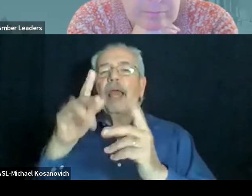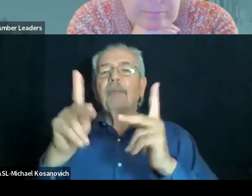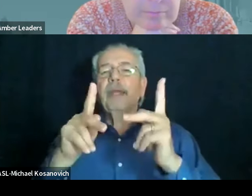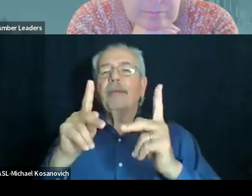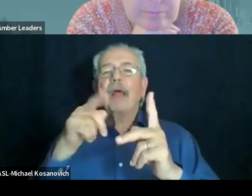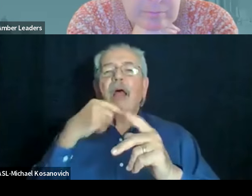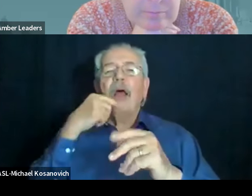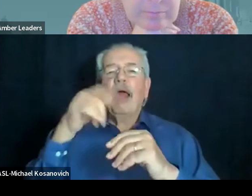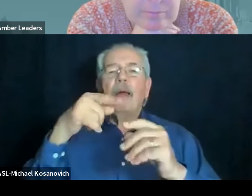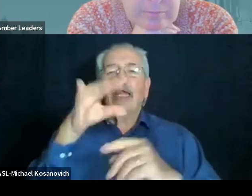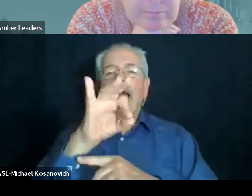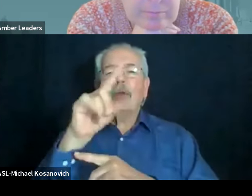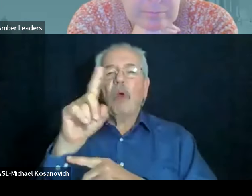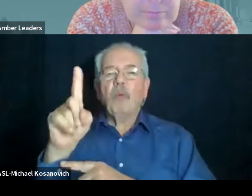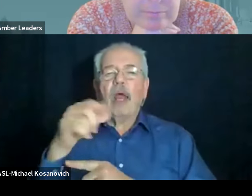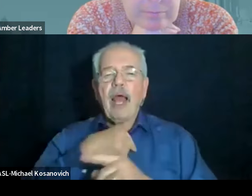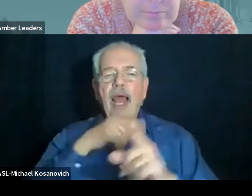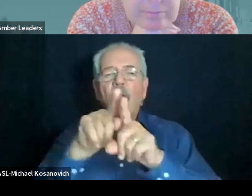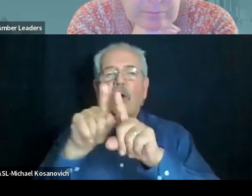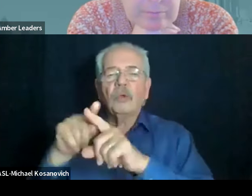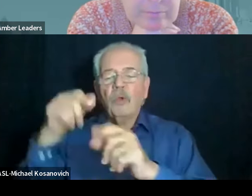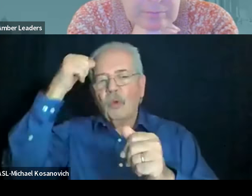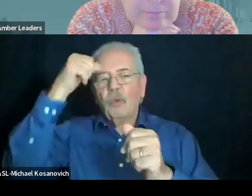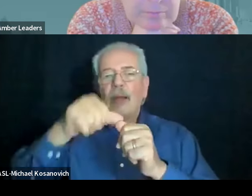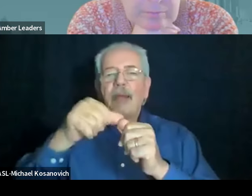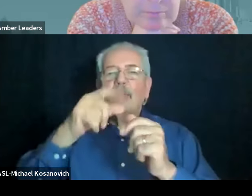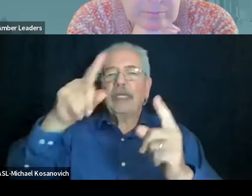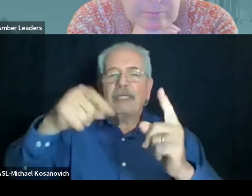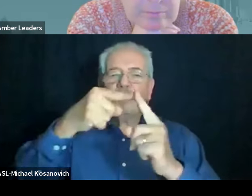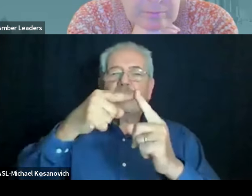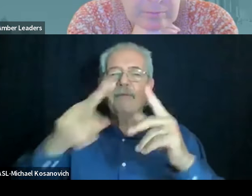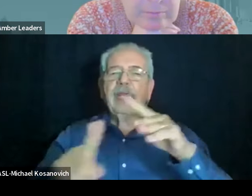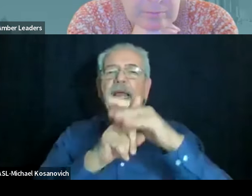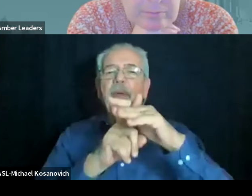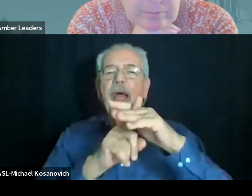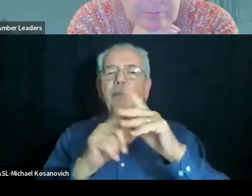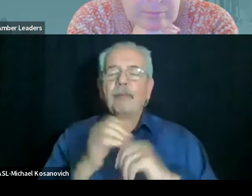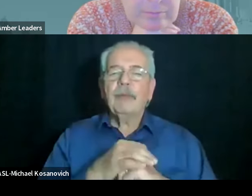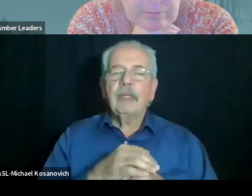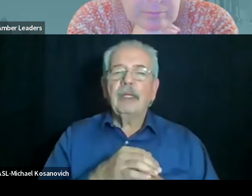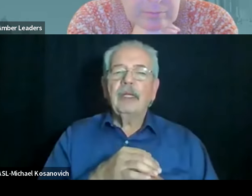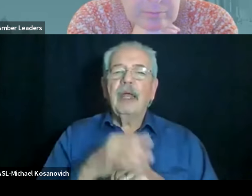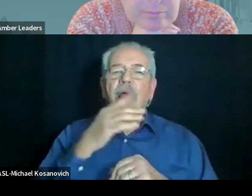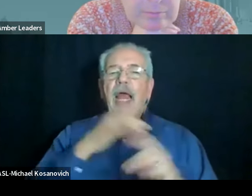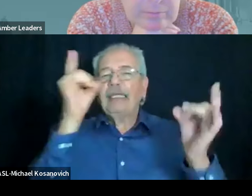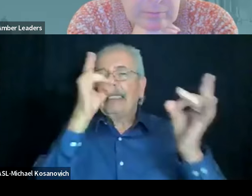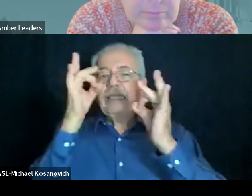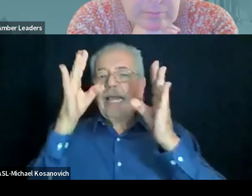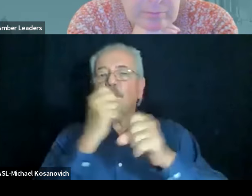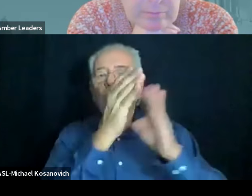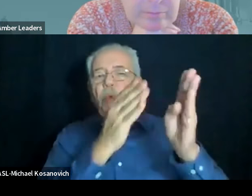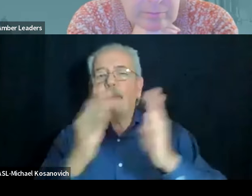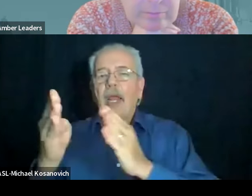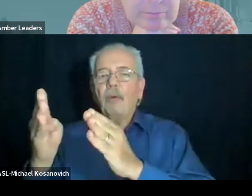around 988 and 911, because I also remember some specifics coming up around like disaster preparedness, for example,